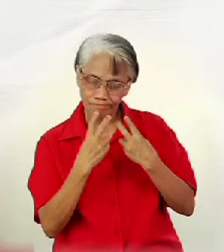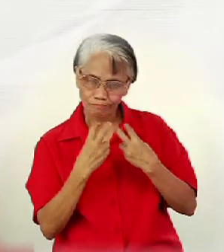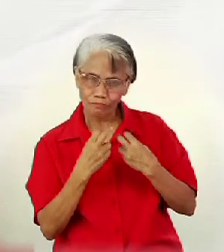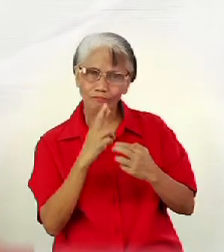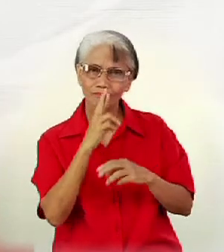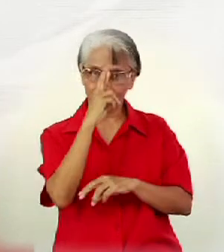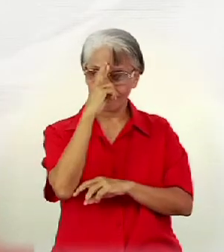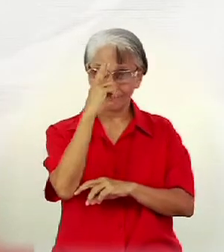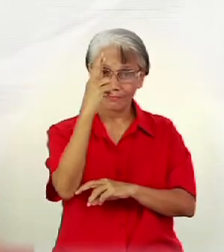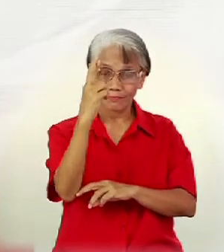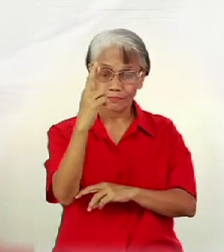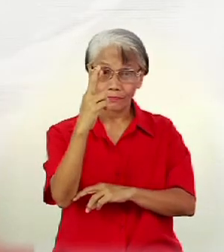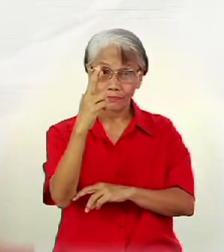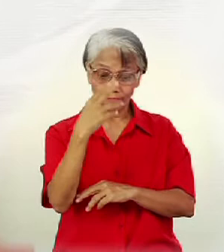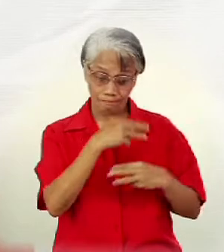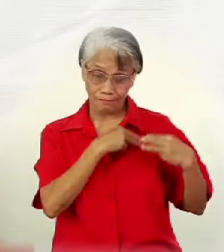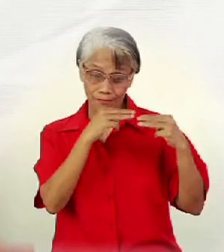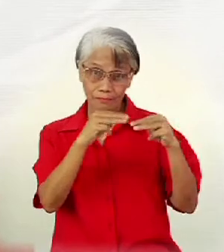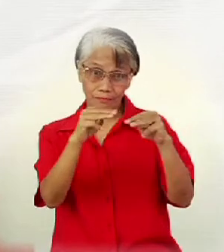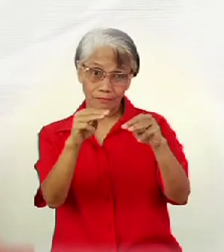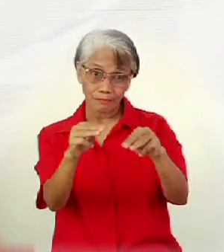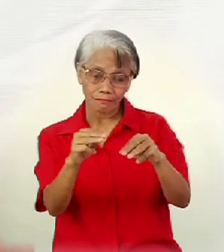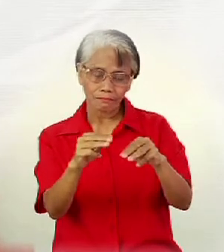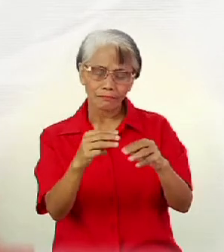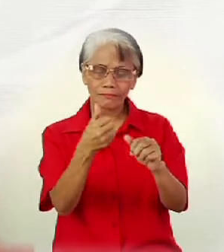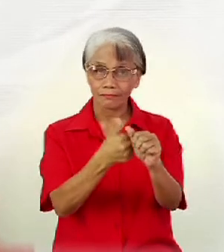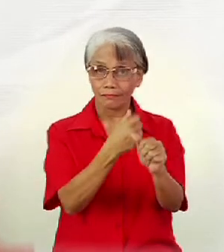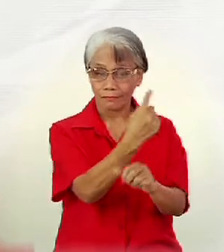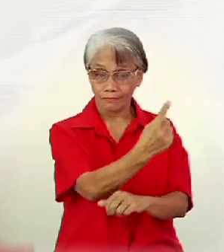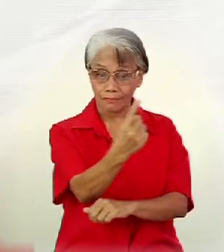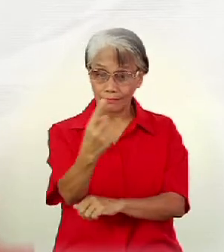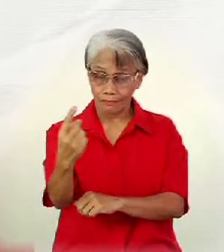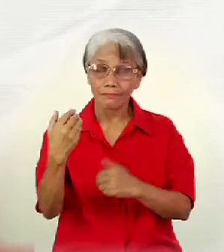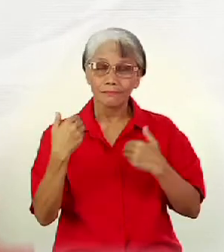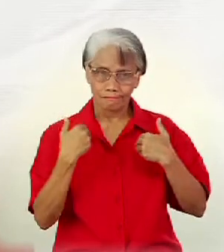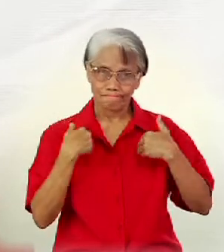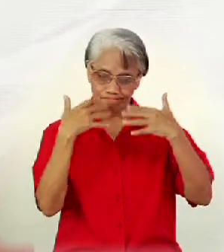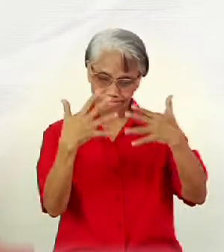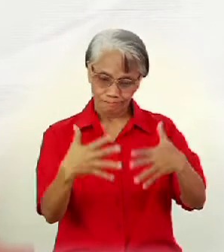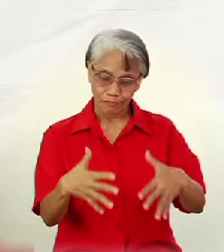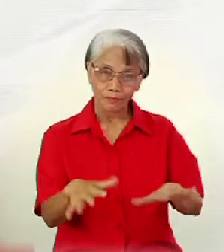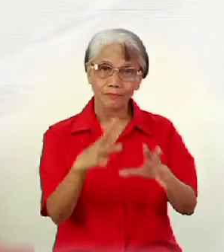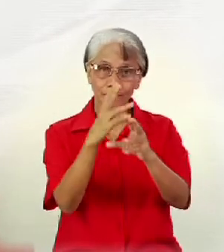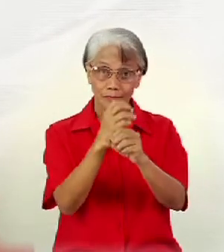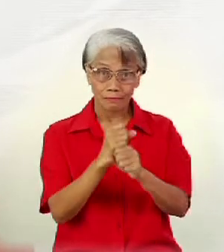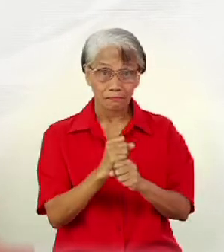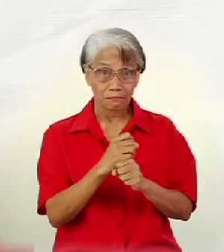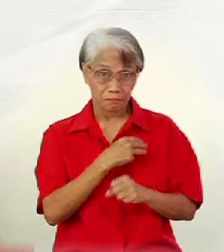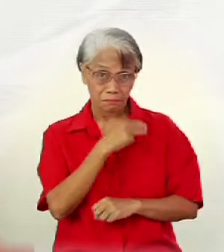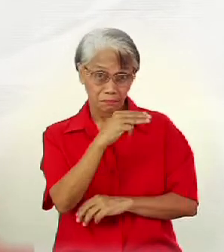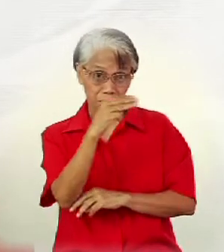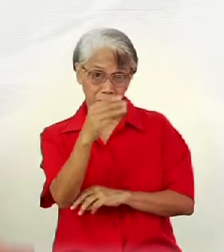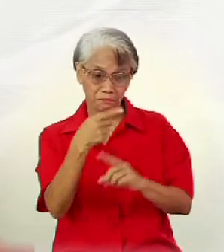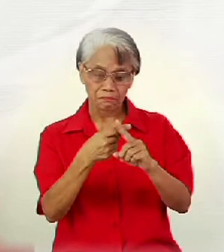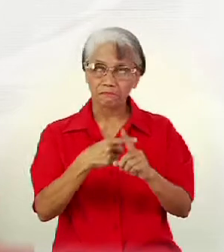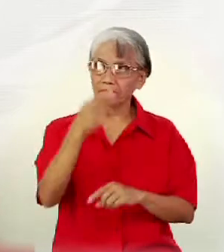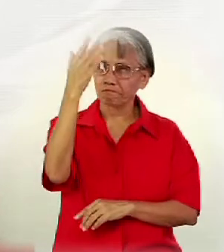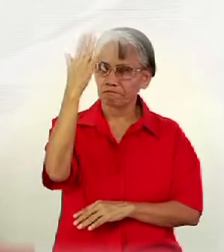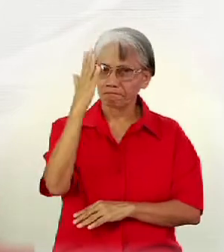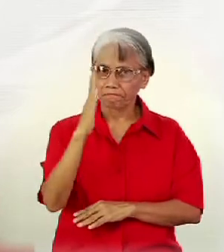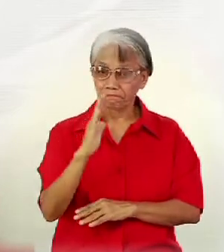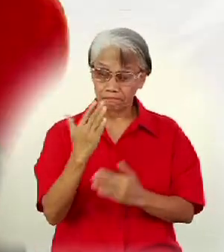of mission. Every one of us has received a mission from God. Now, we turn